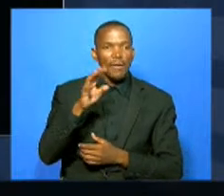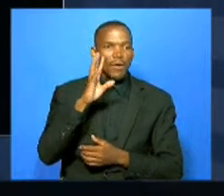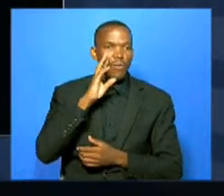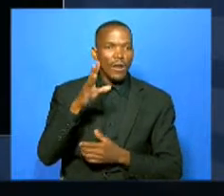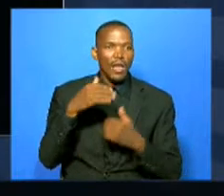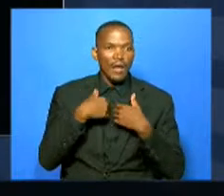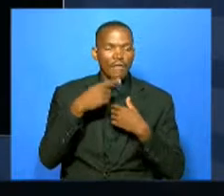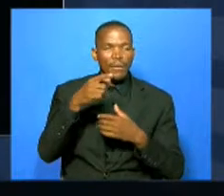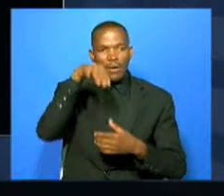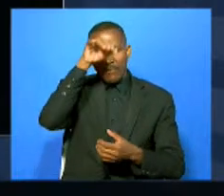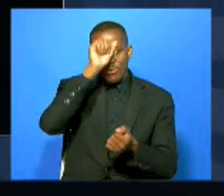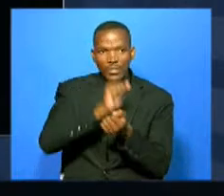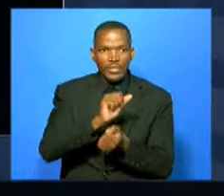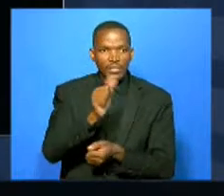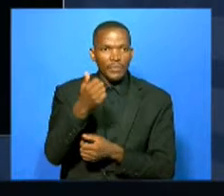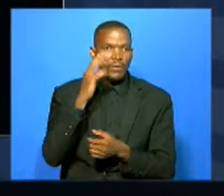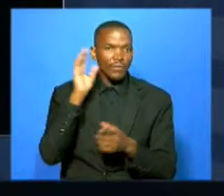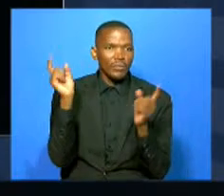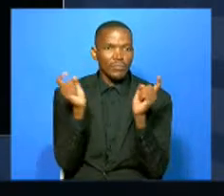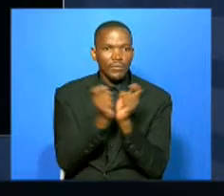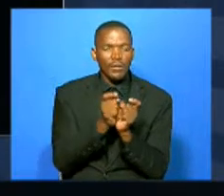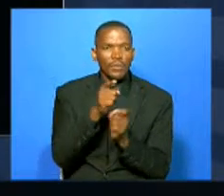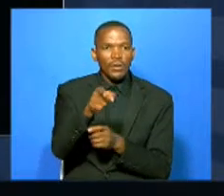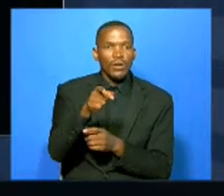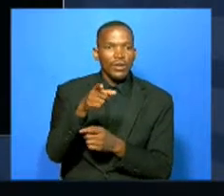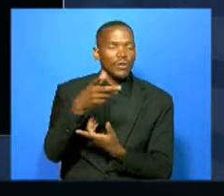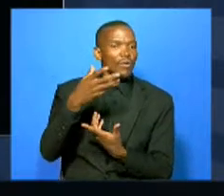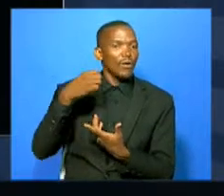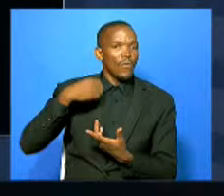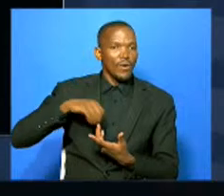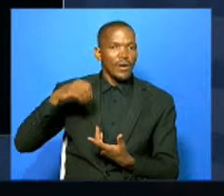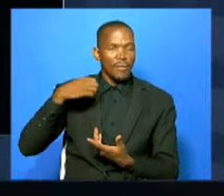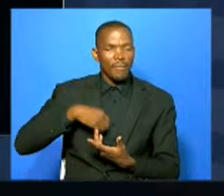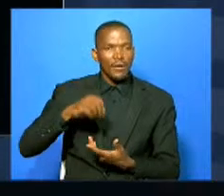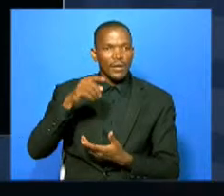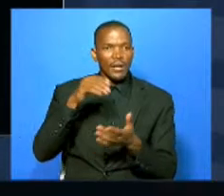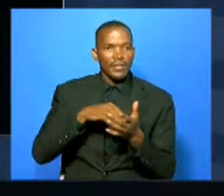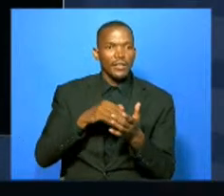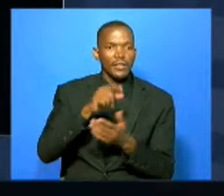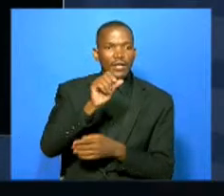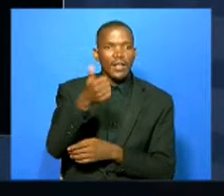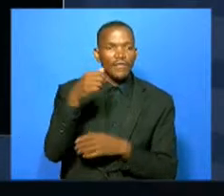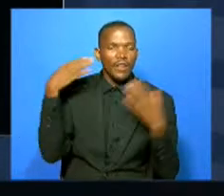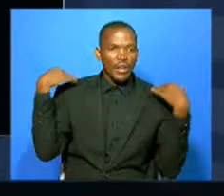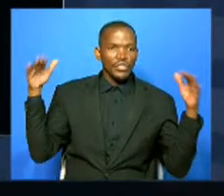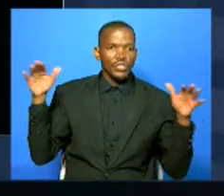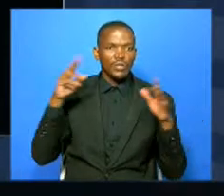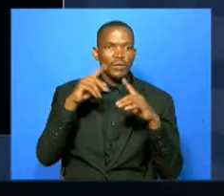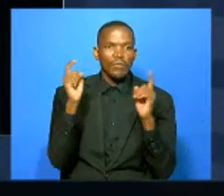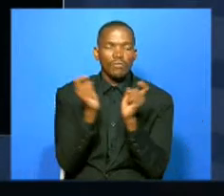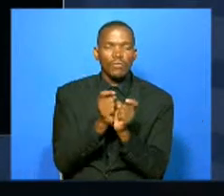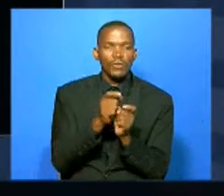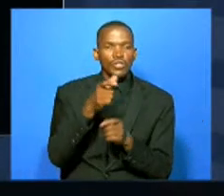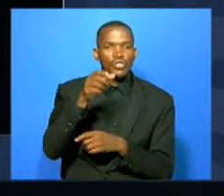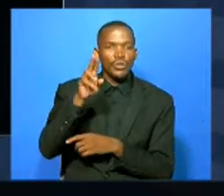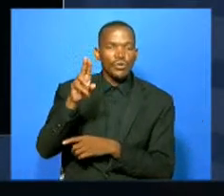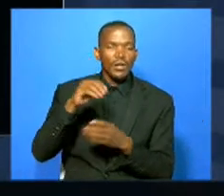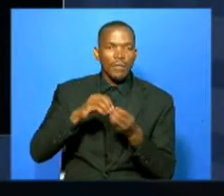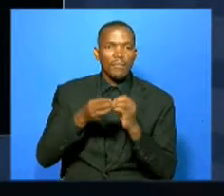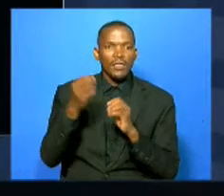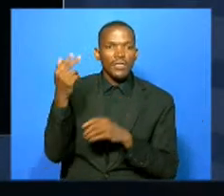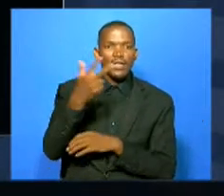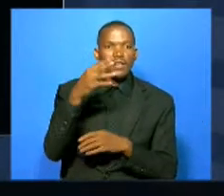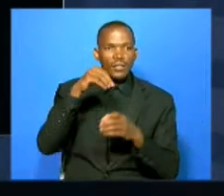gone, Police 11 e tla rutana magokanyana a kgwele ya dinao le Orapa United fa 11 Angels e amogela se mo maemong a boraro